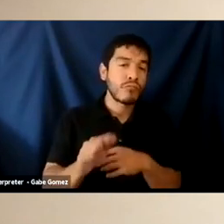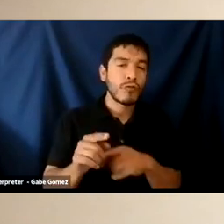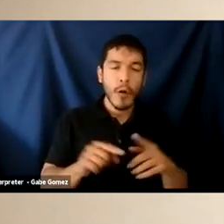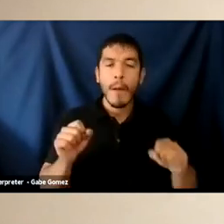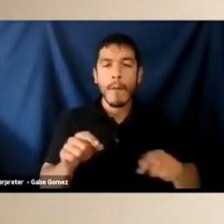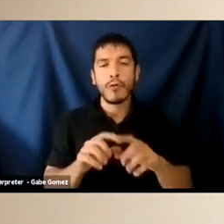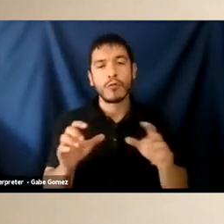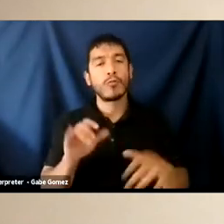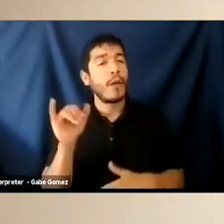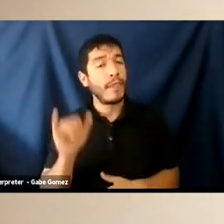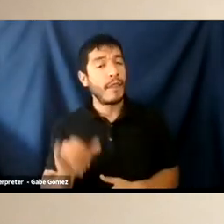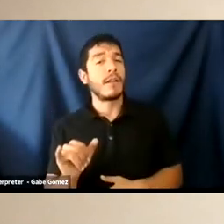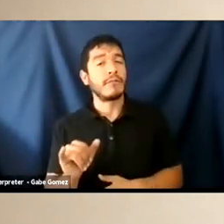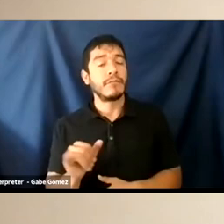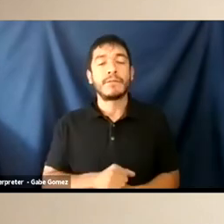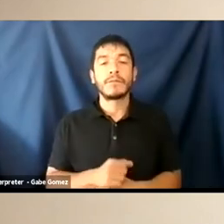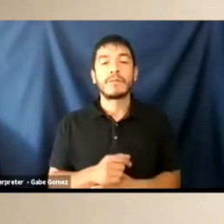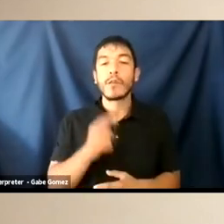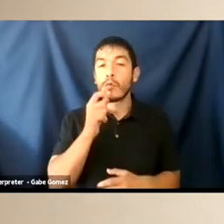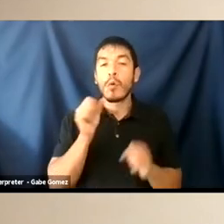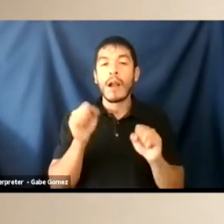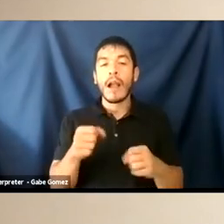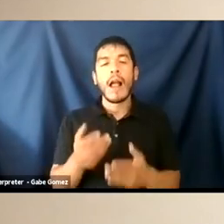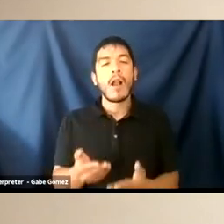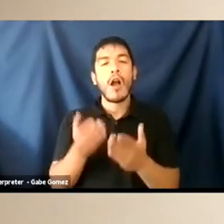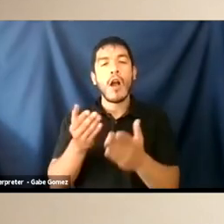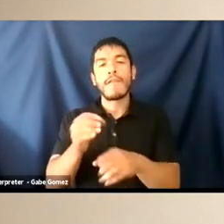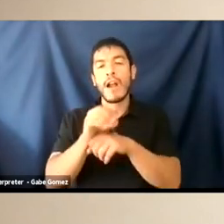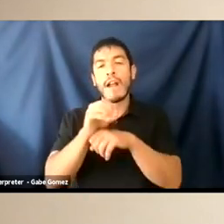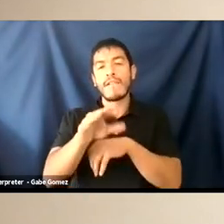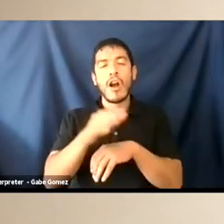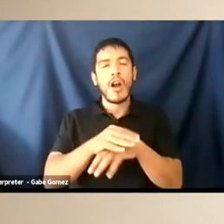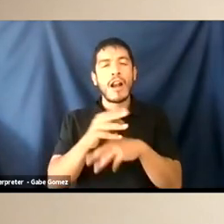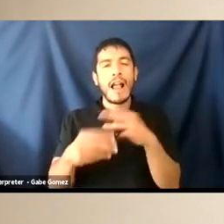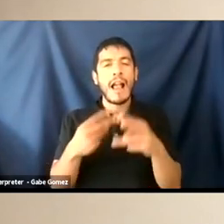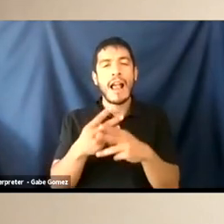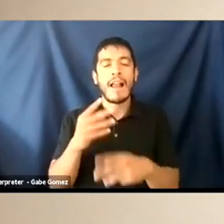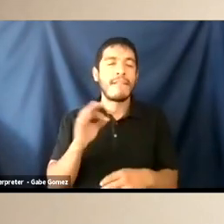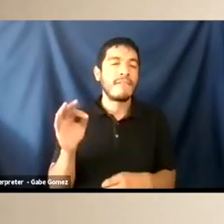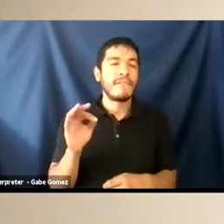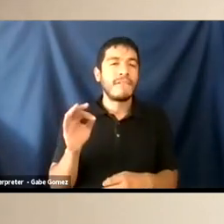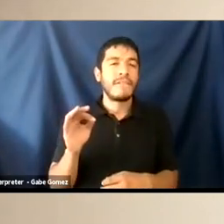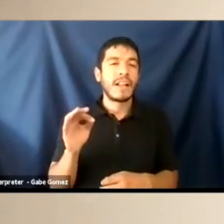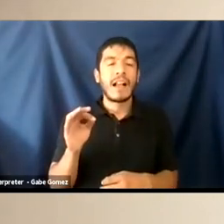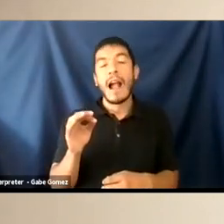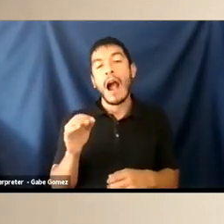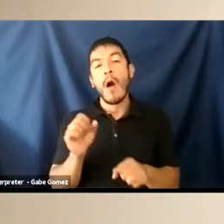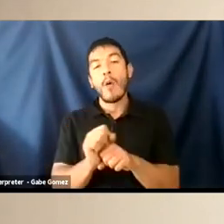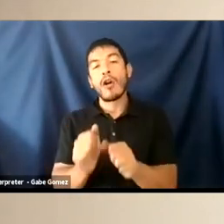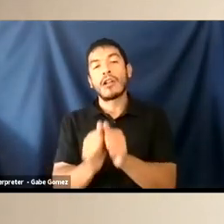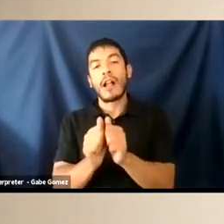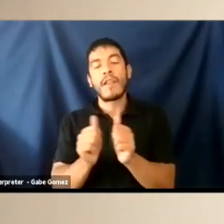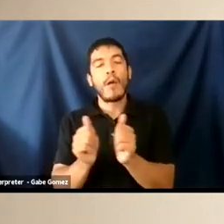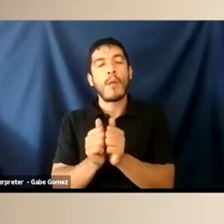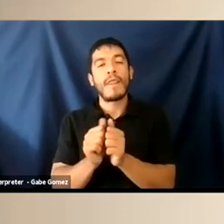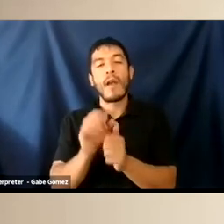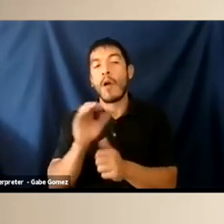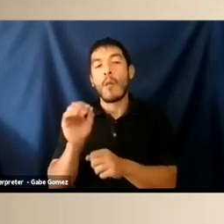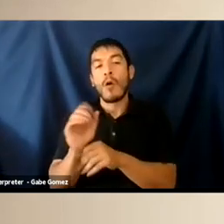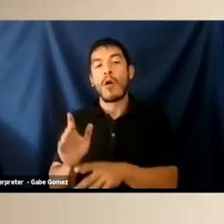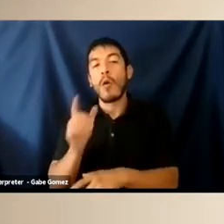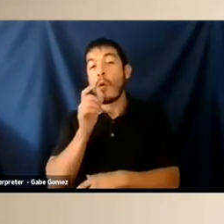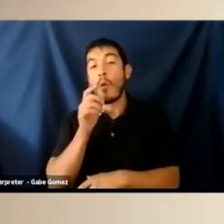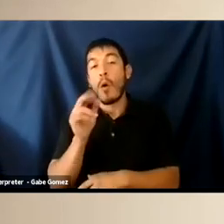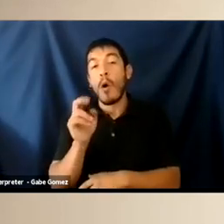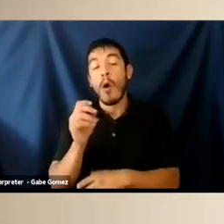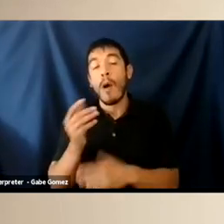to do that, who can offer advice on a kind of sparring collaboration level to colleagues who are